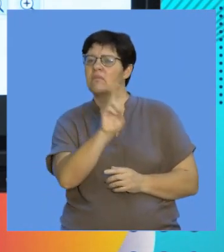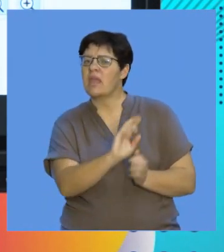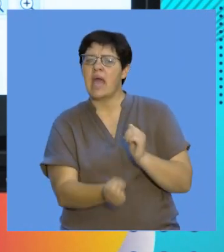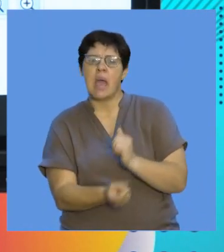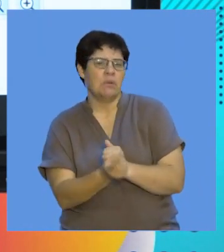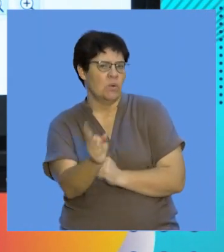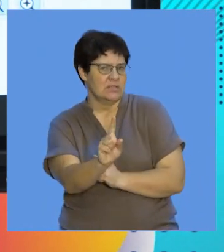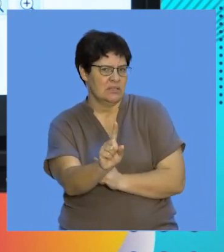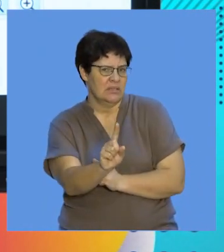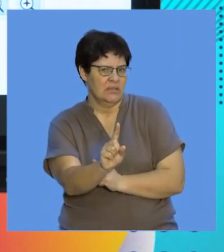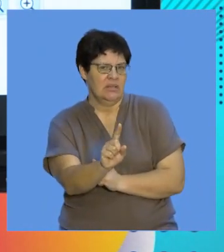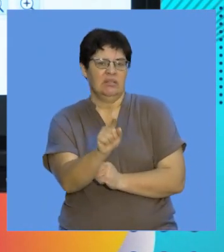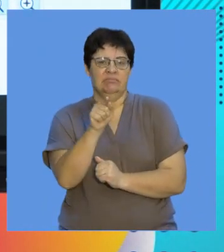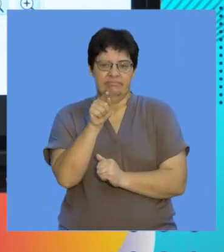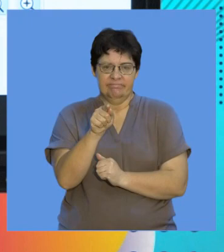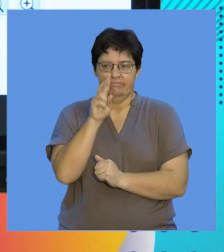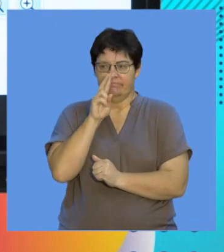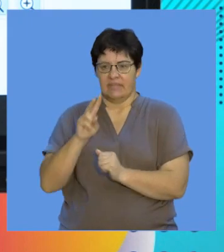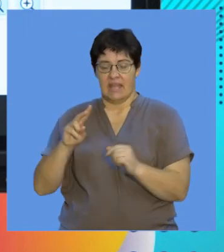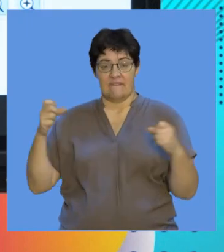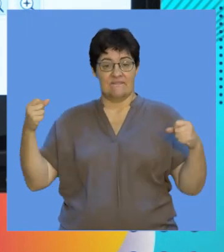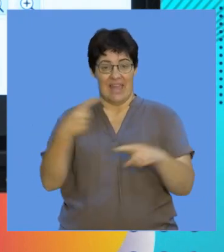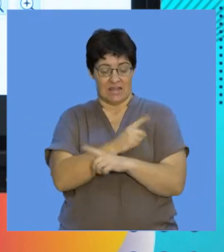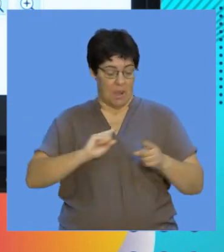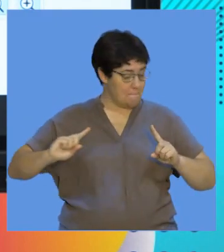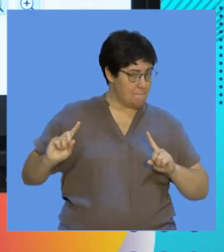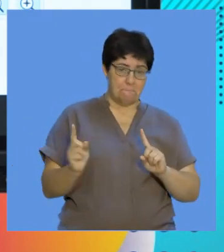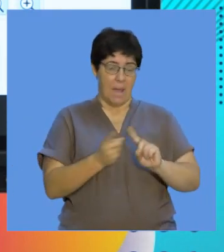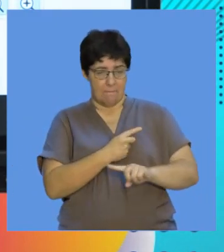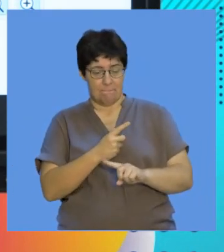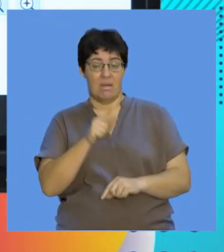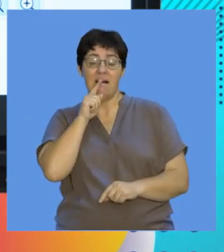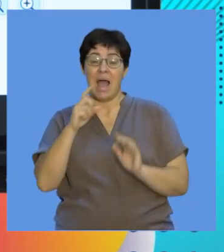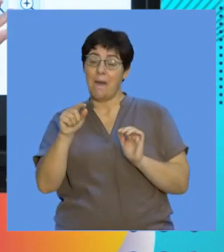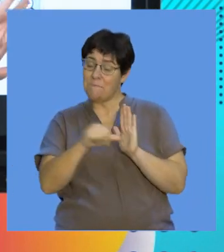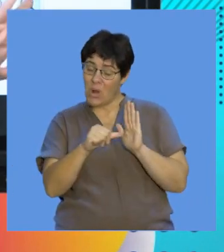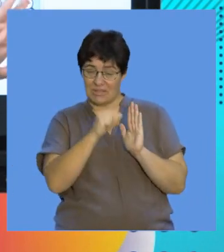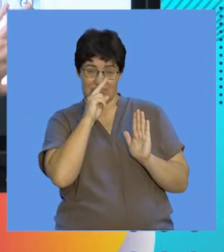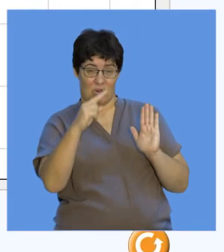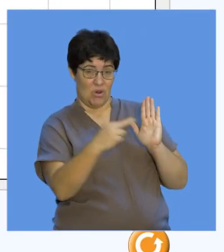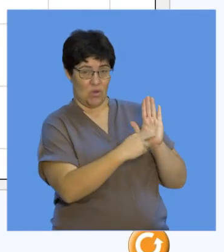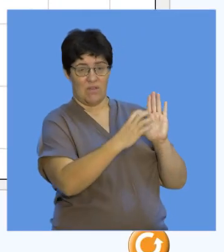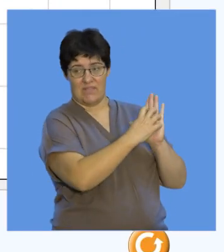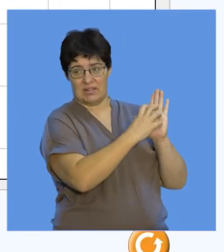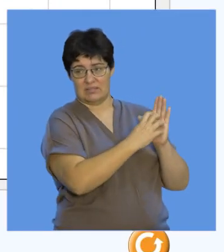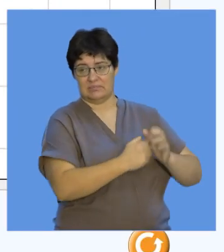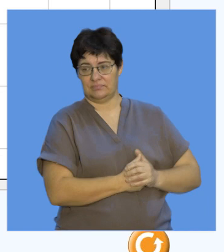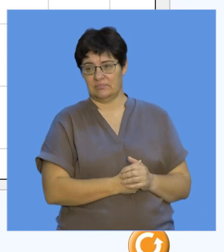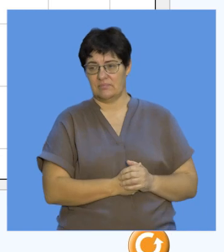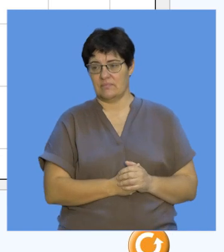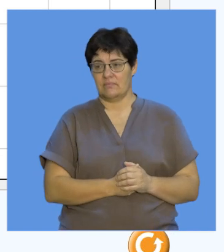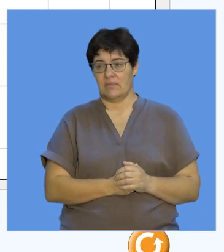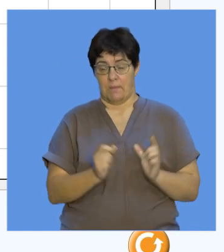happens to this when they collide, okay? So that's very important. Let me see if I can make that a bit bigger for you. There